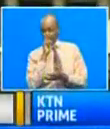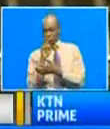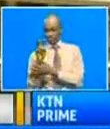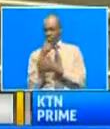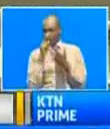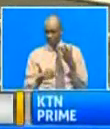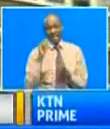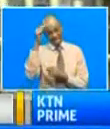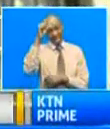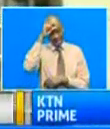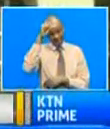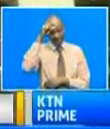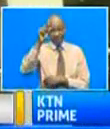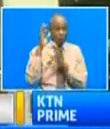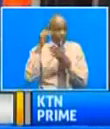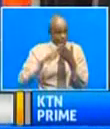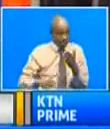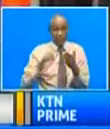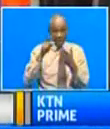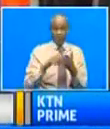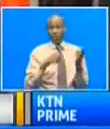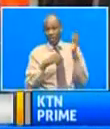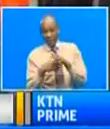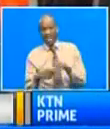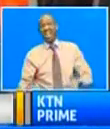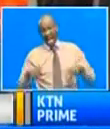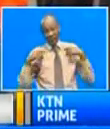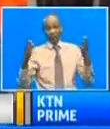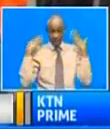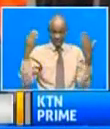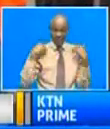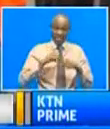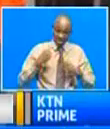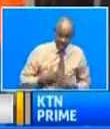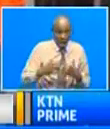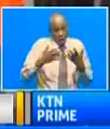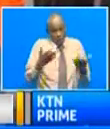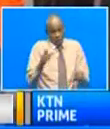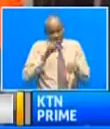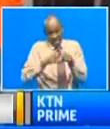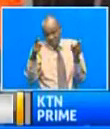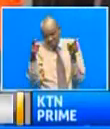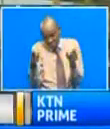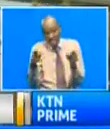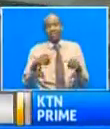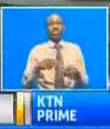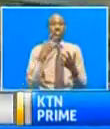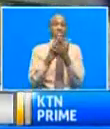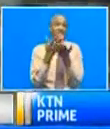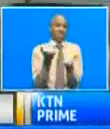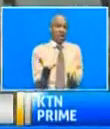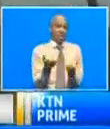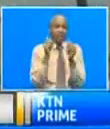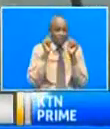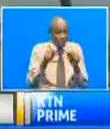now the Kenyan government is hoping to have her either serve a life sentence or a specified time period in jail, a